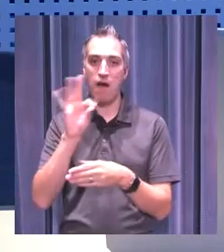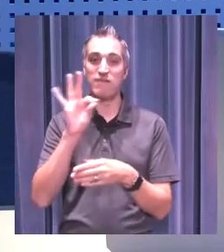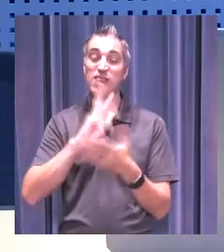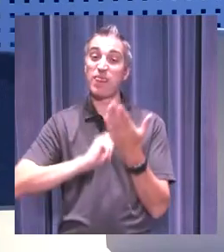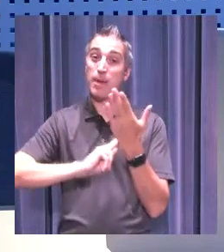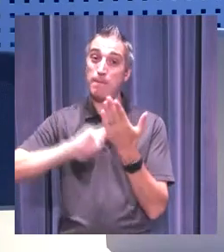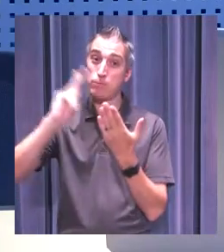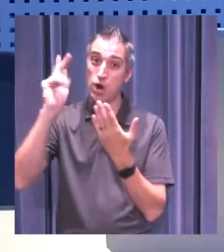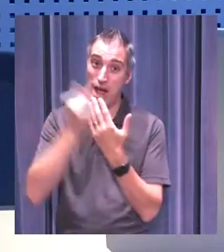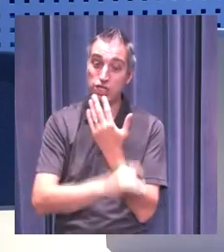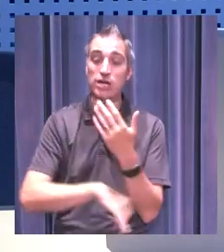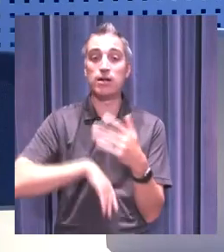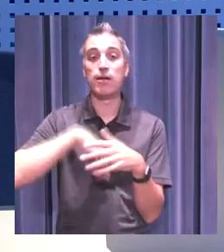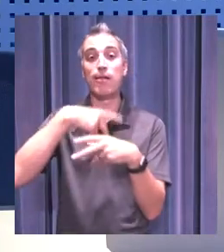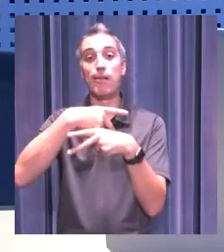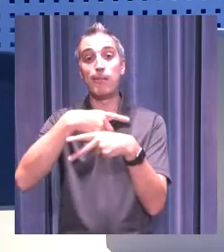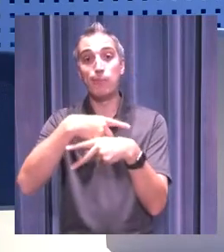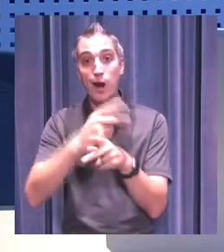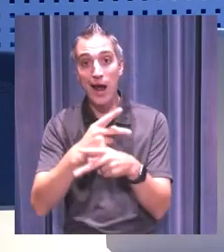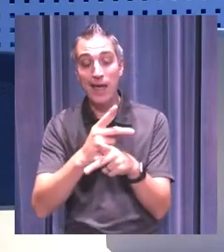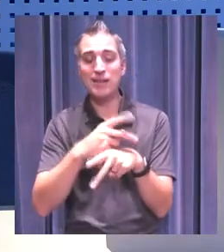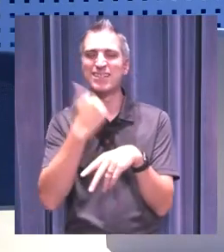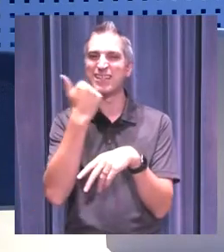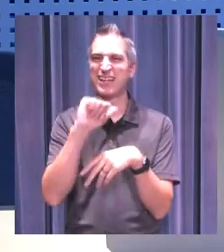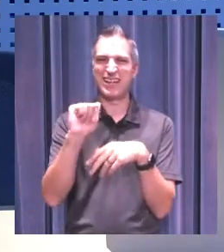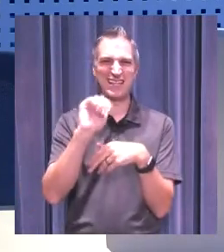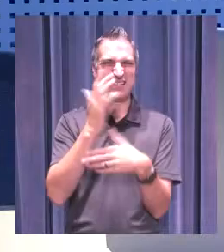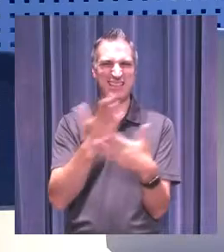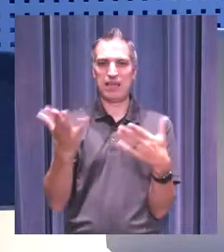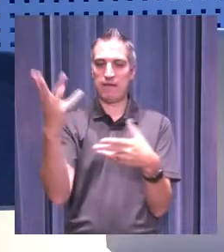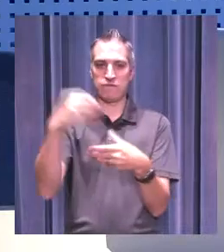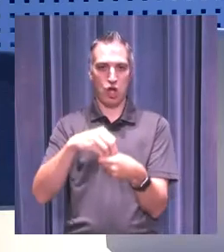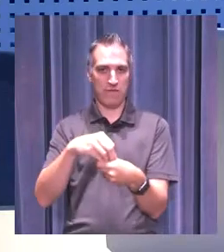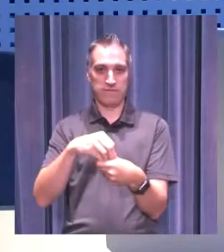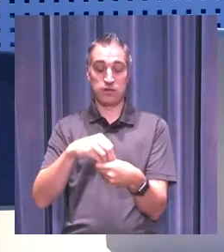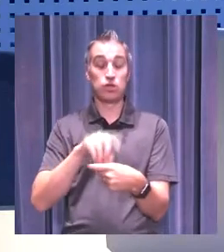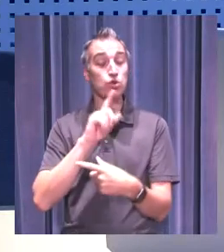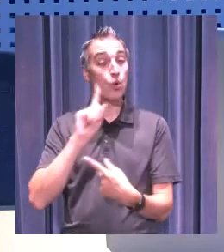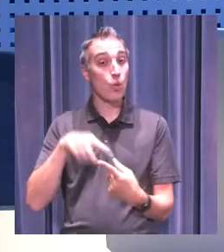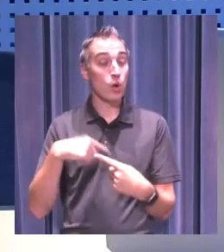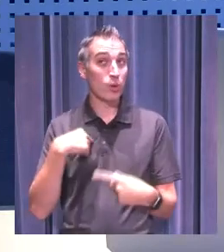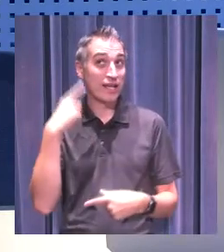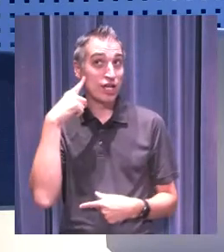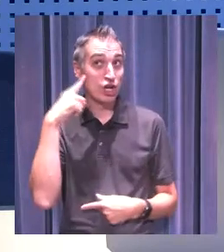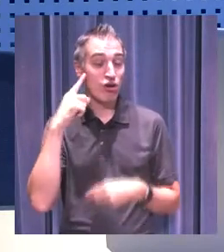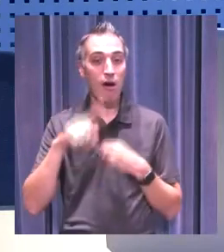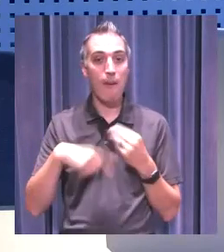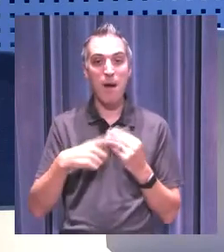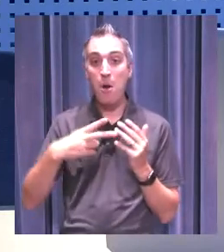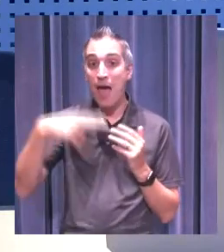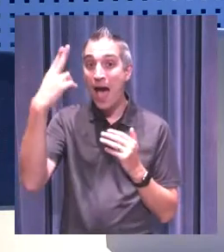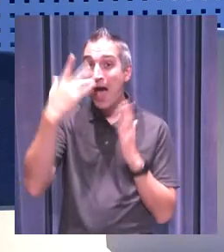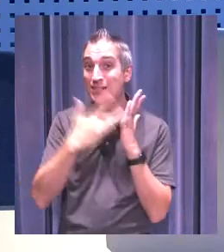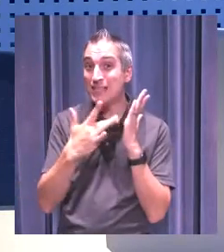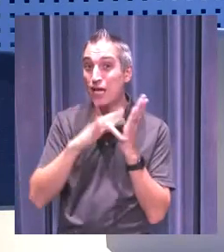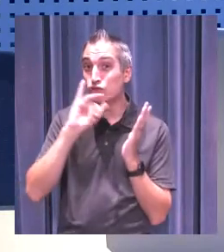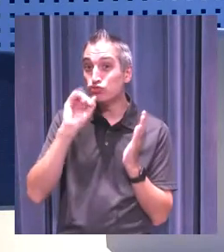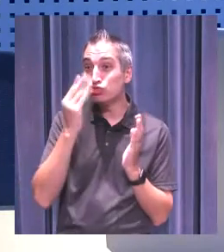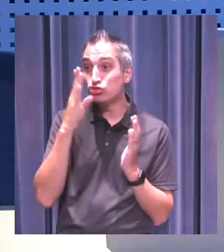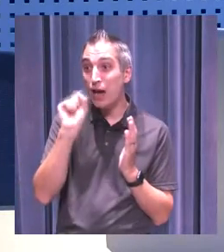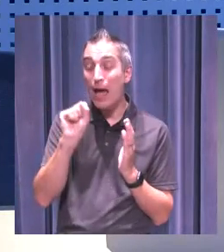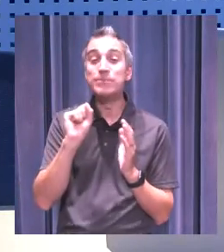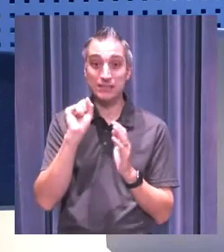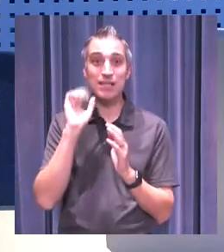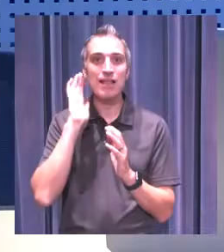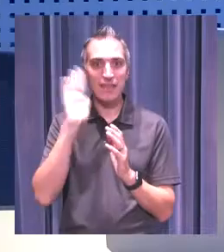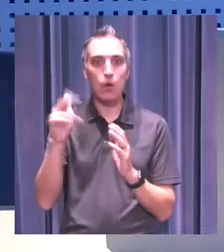the product, anything involved in that project. So when we hear about the number of high-tech jobs that are being promised